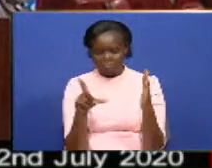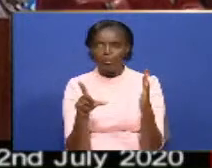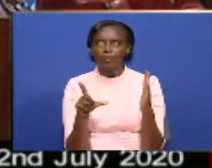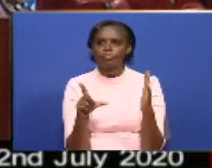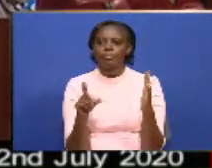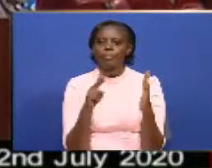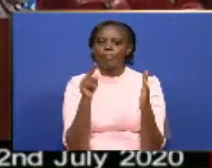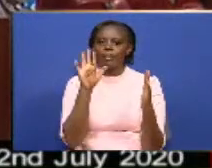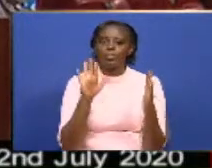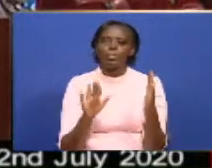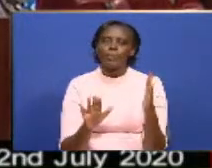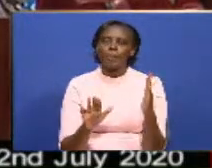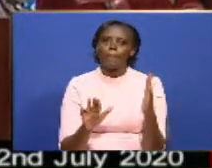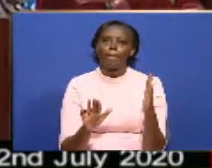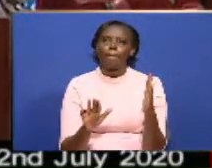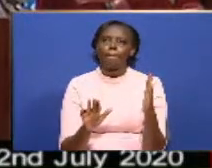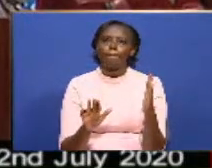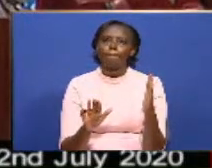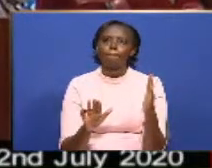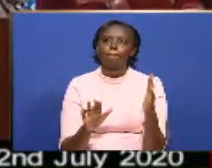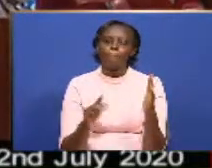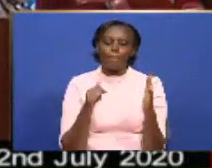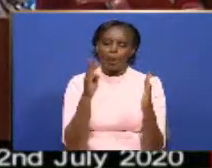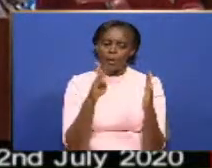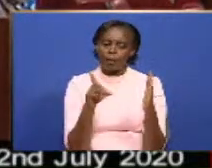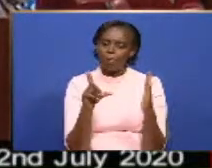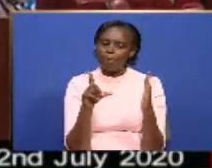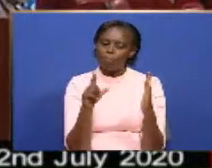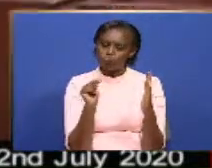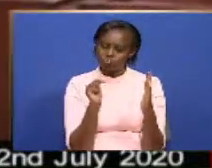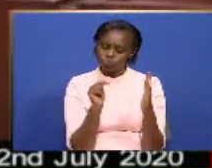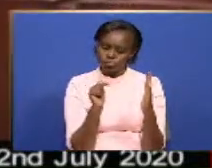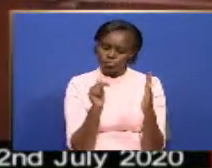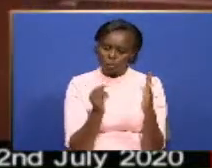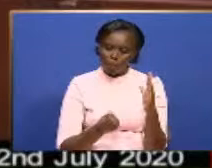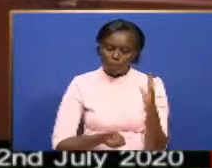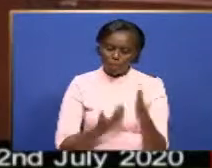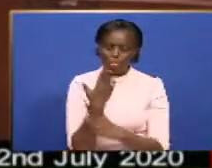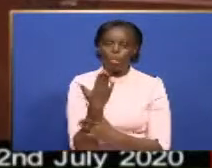bill. This is a bill that should have been enacted